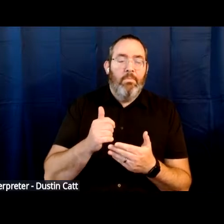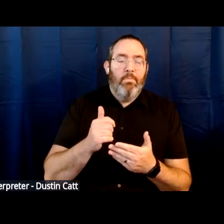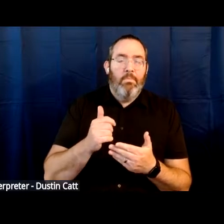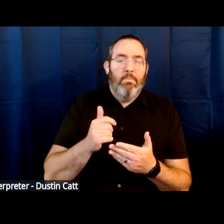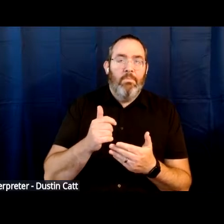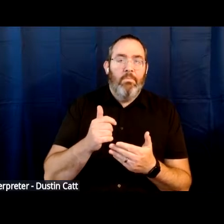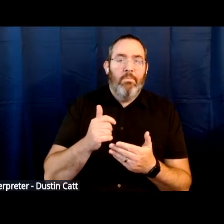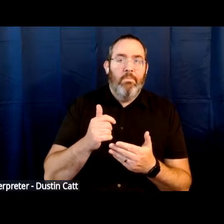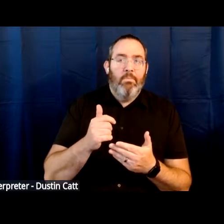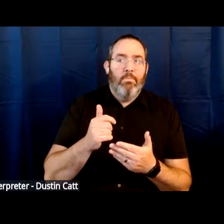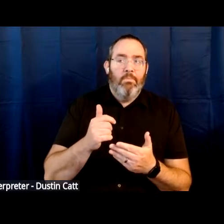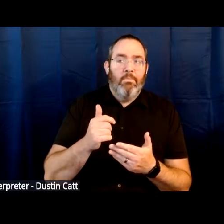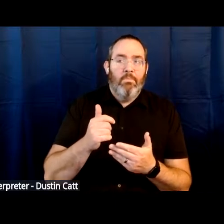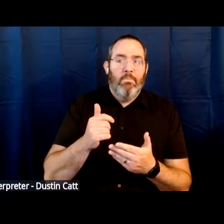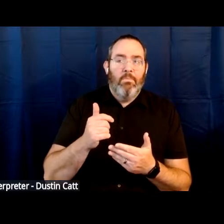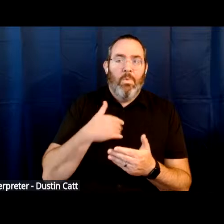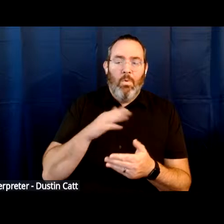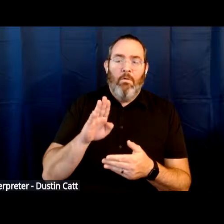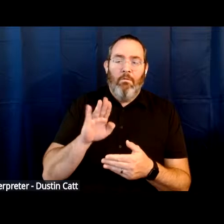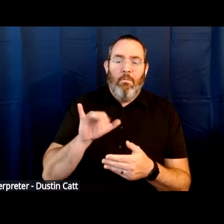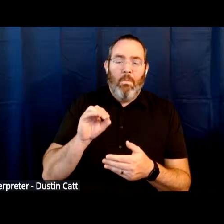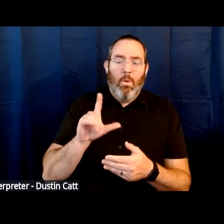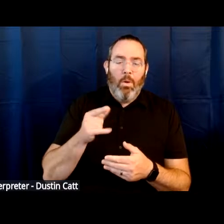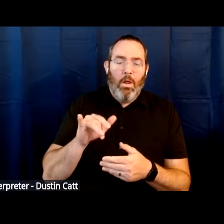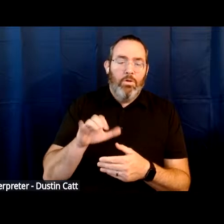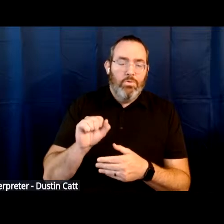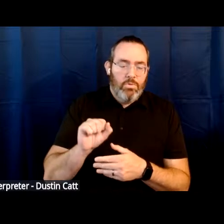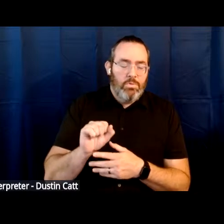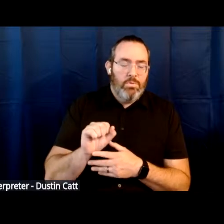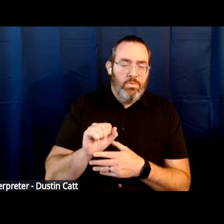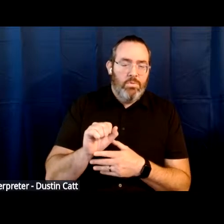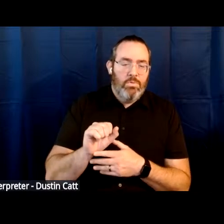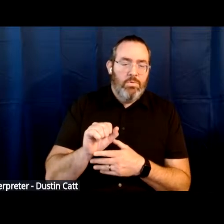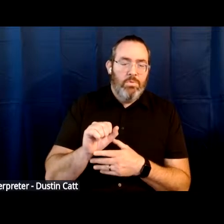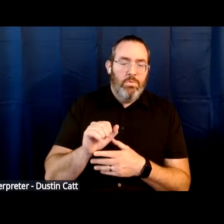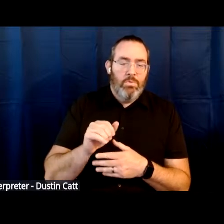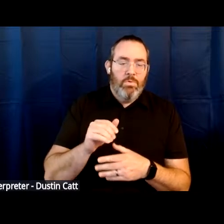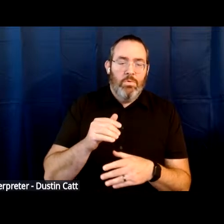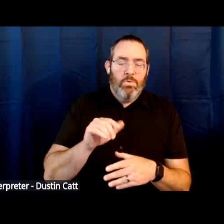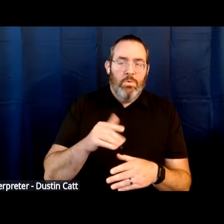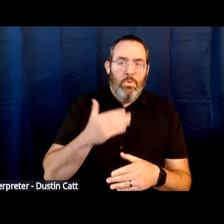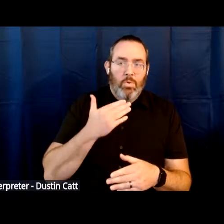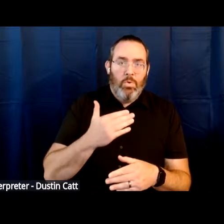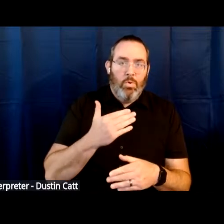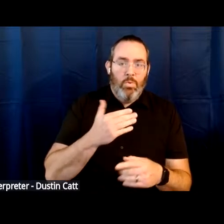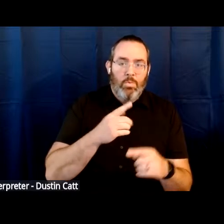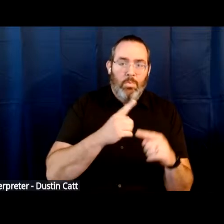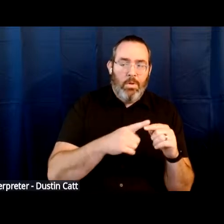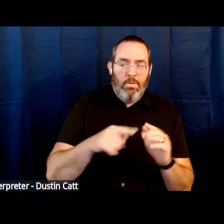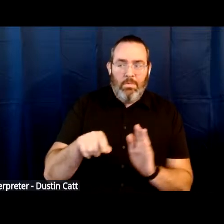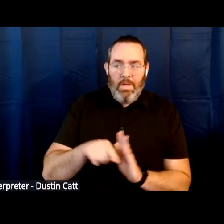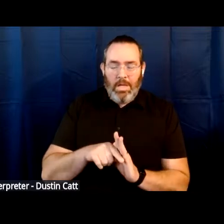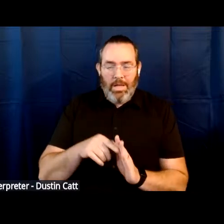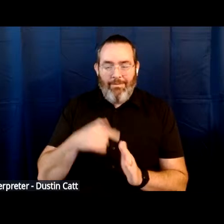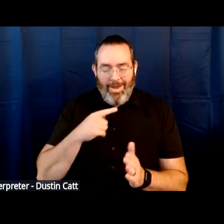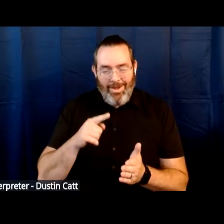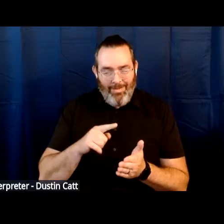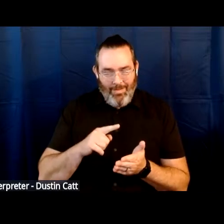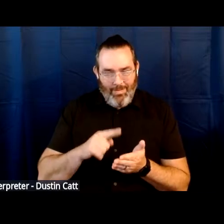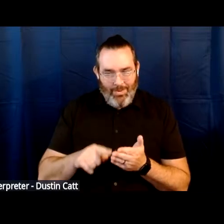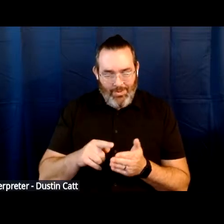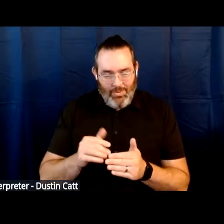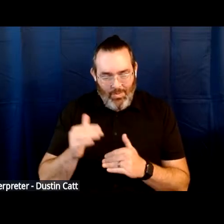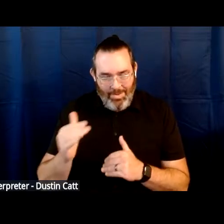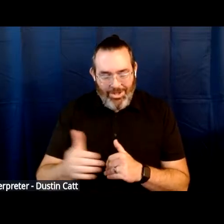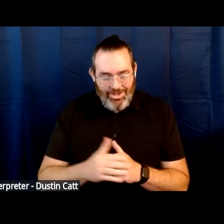said, well, we do. We have biologics. The good and the bad for me is that I research too much. So, and I'm a